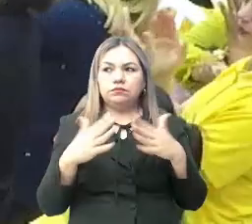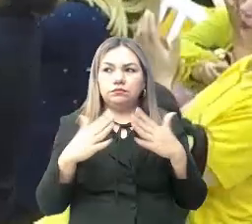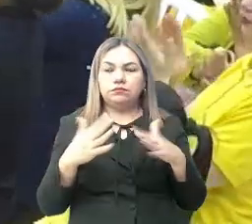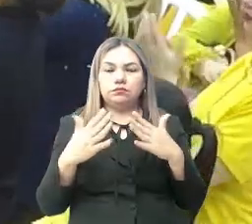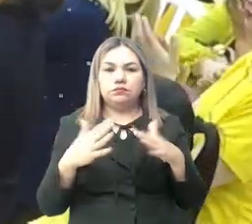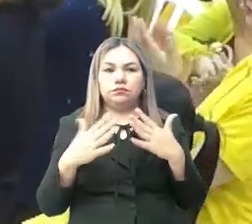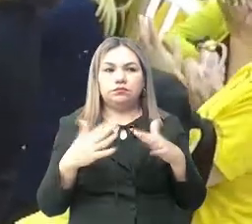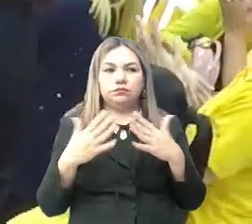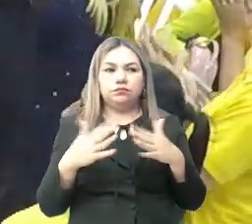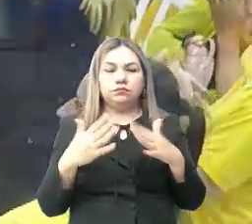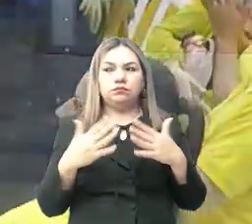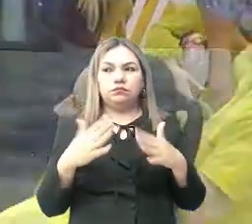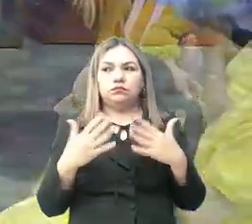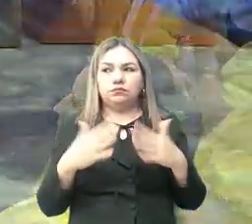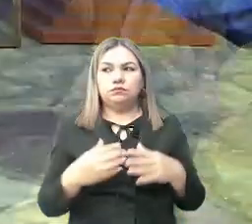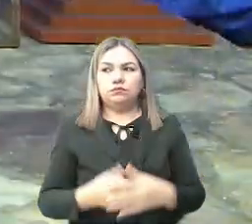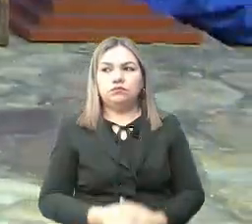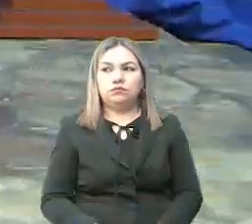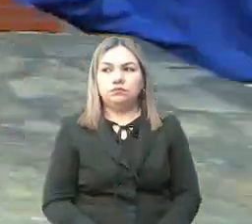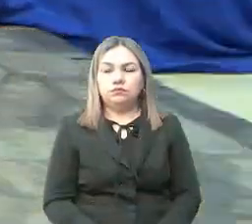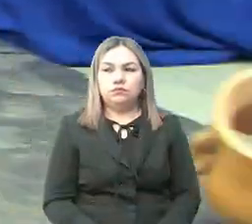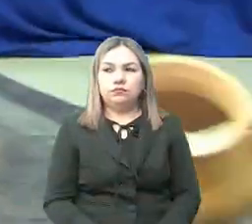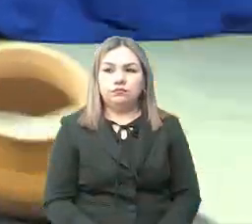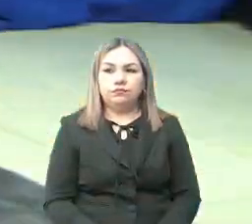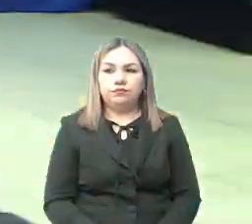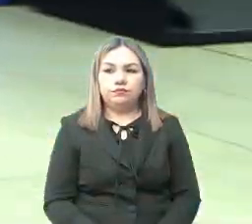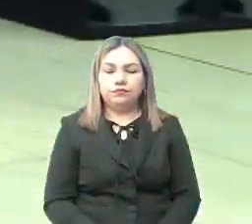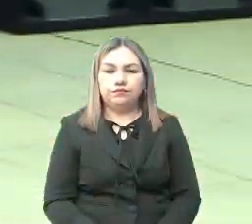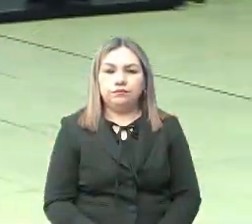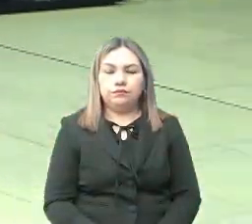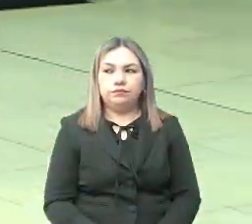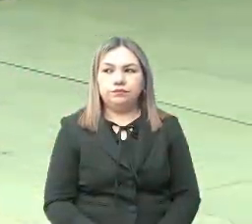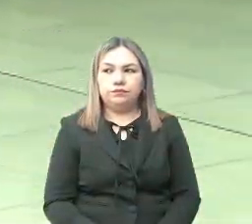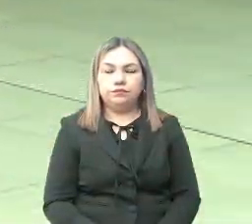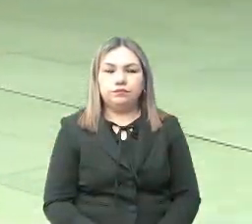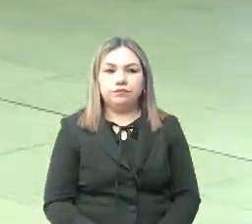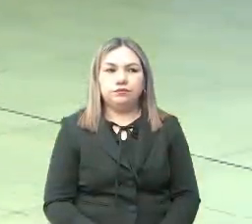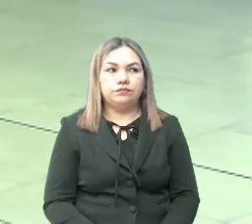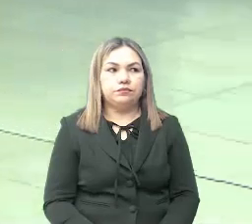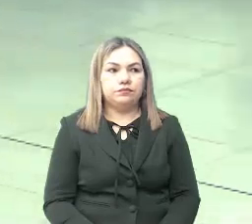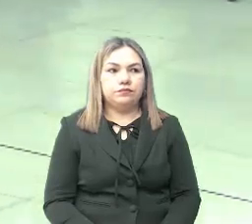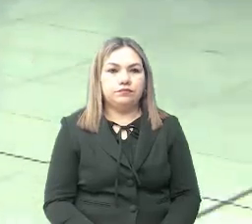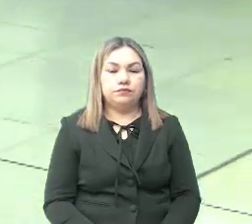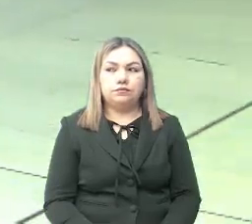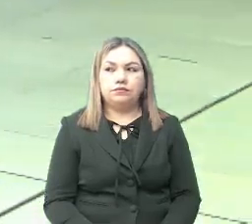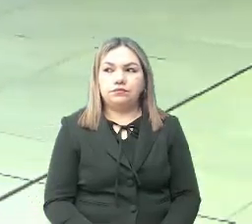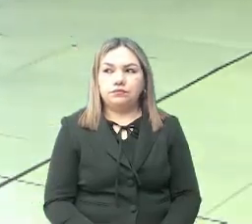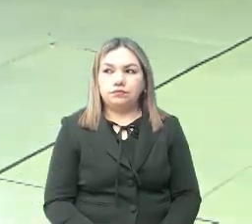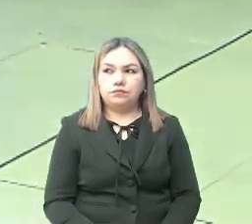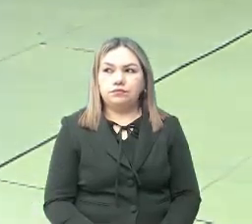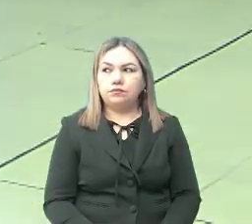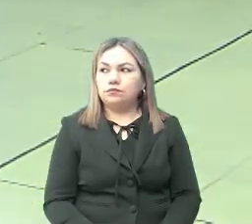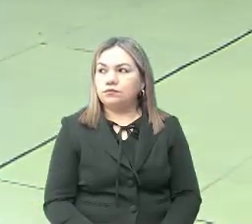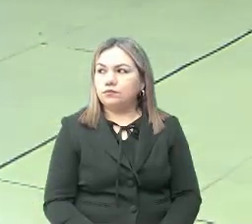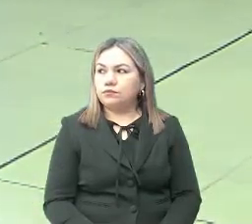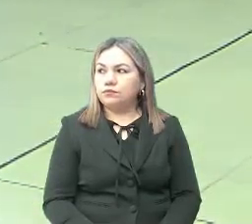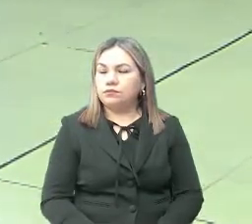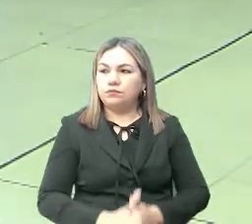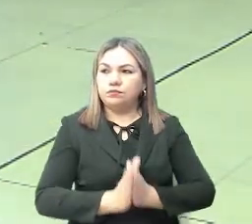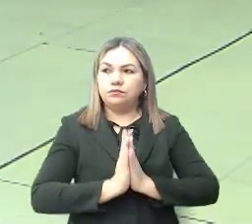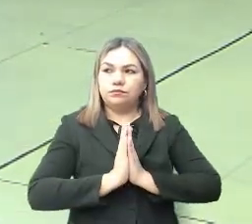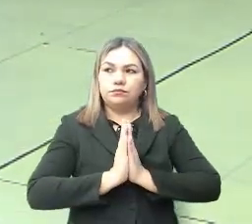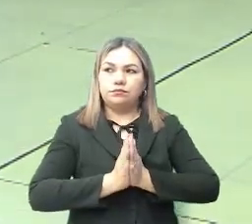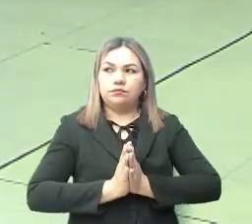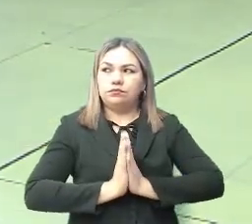people to connect to Zoom. Connect to Zoom. We're going to pray for your life. How many dreamt